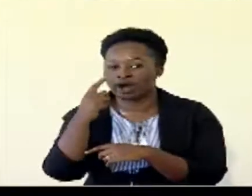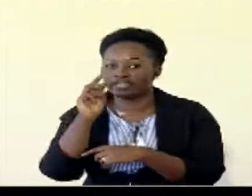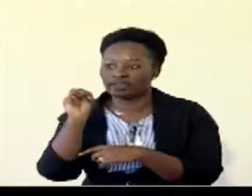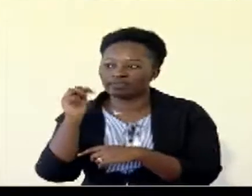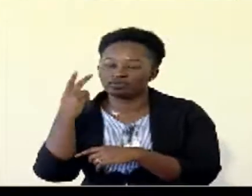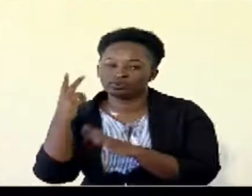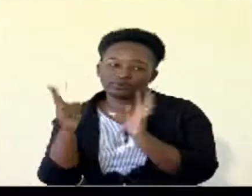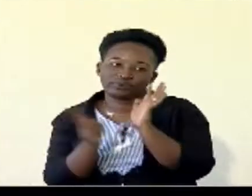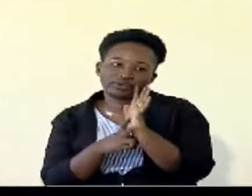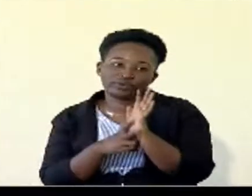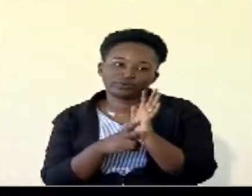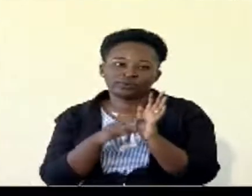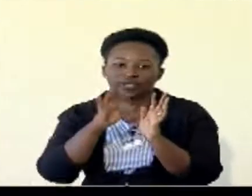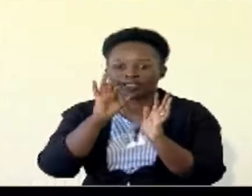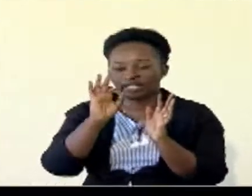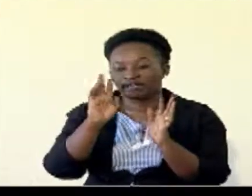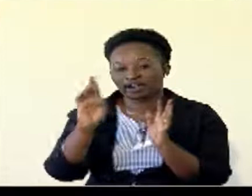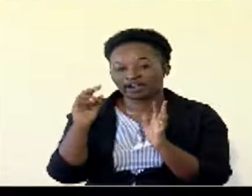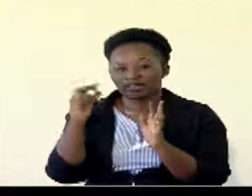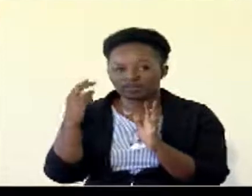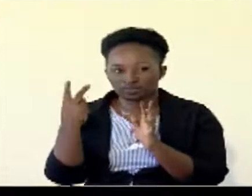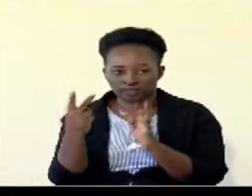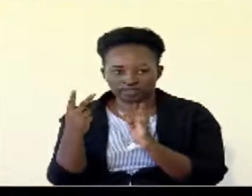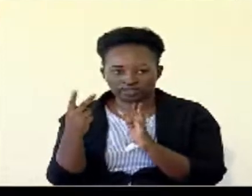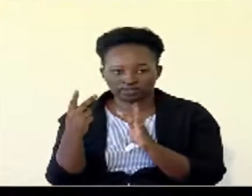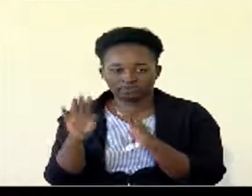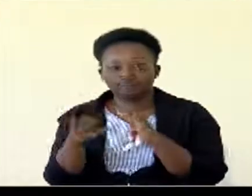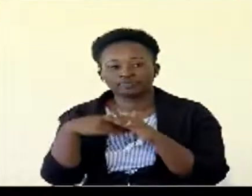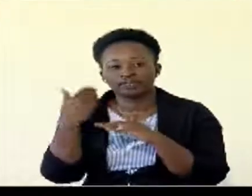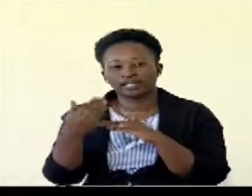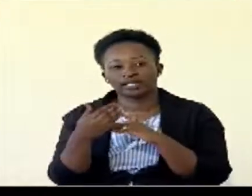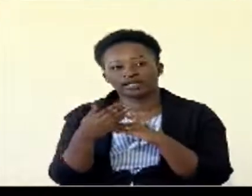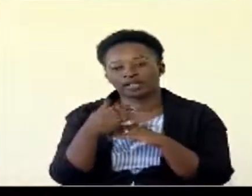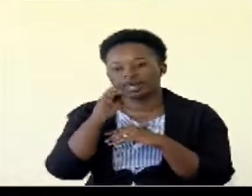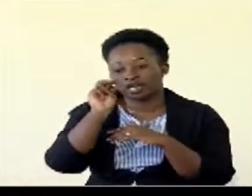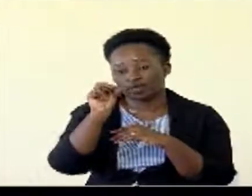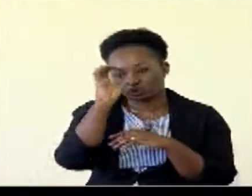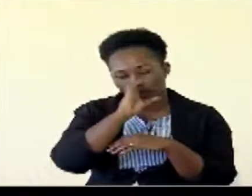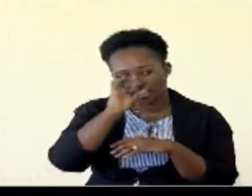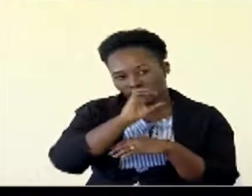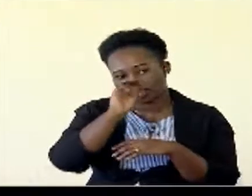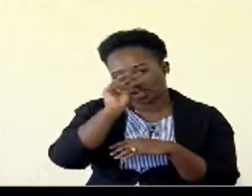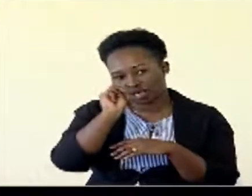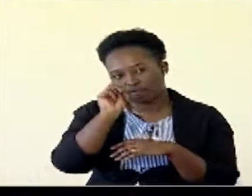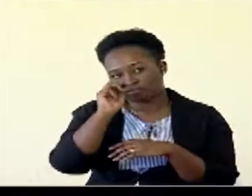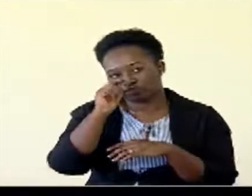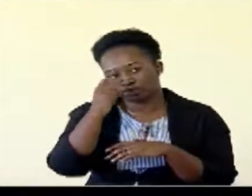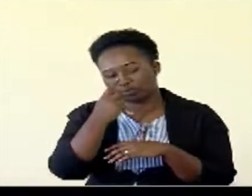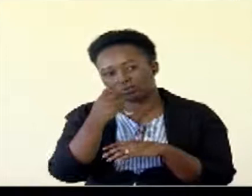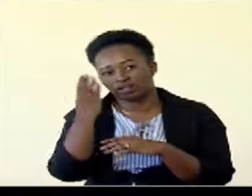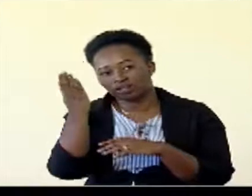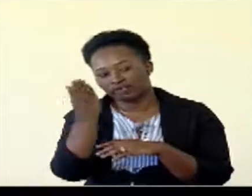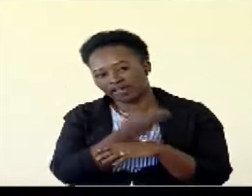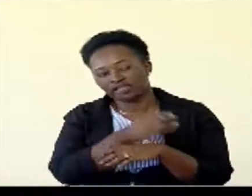M2 is equal to F R squared. Okay? Now make M2 the subject. We divide this side by G